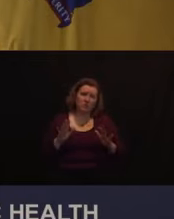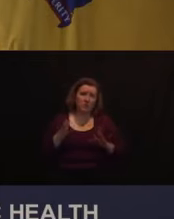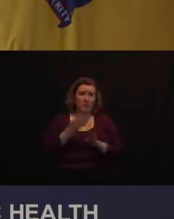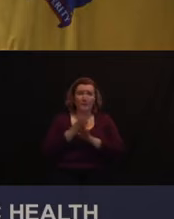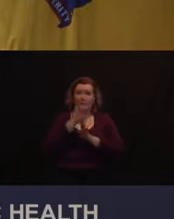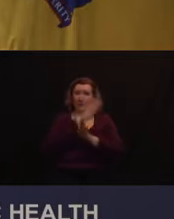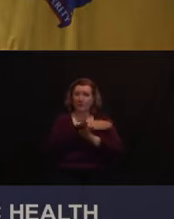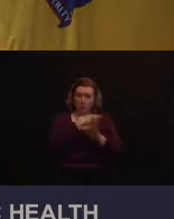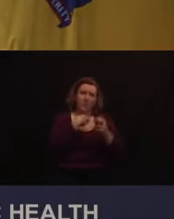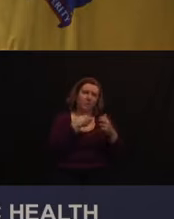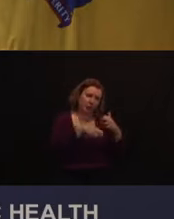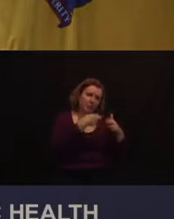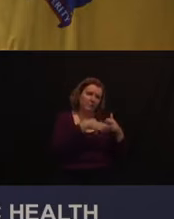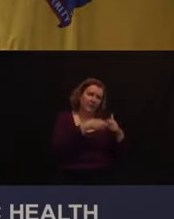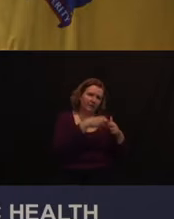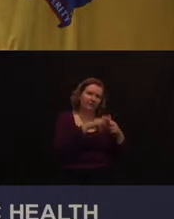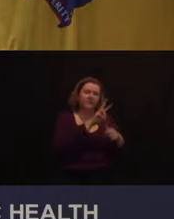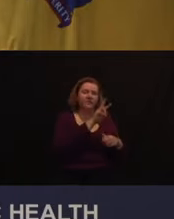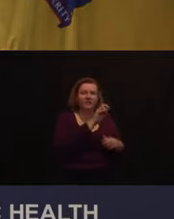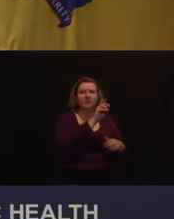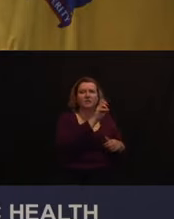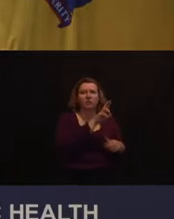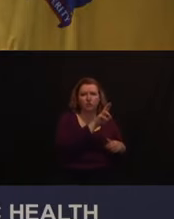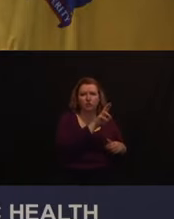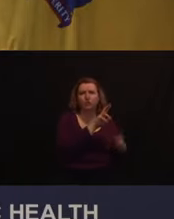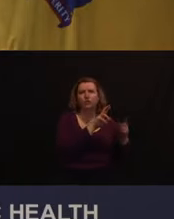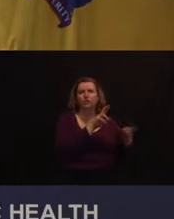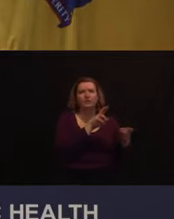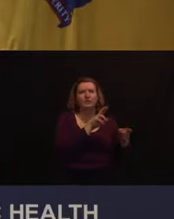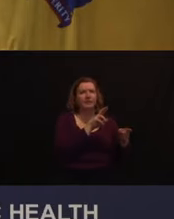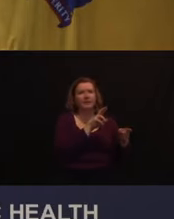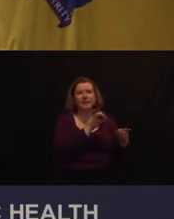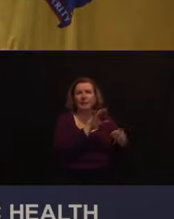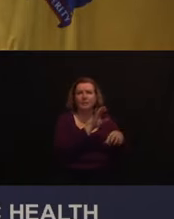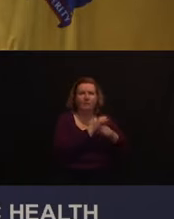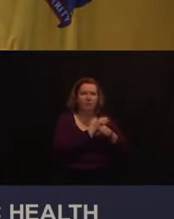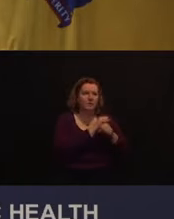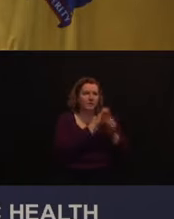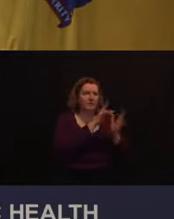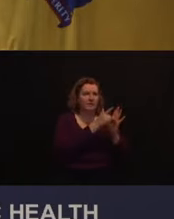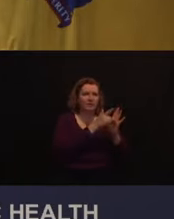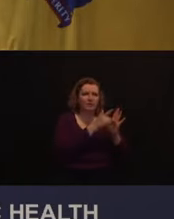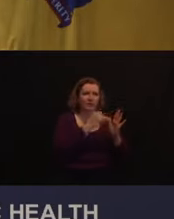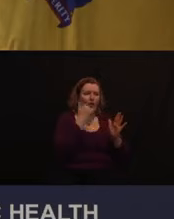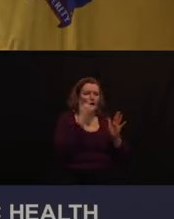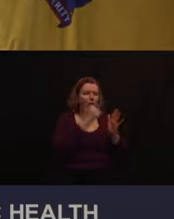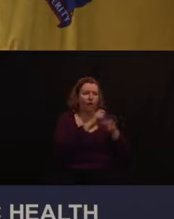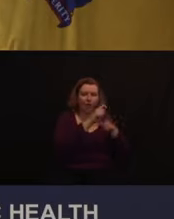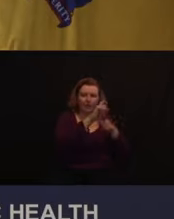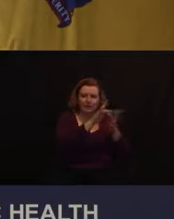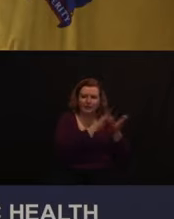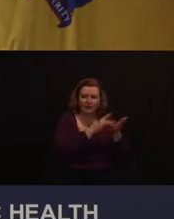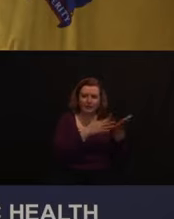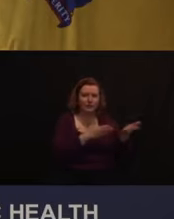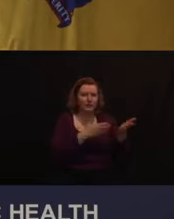we've spoken to many times. We had teething pains with the call center. We're largely through that on both fronts,